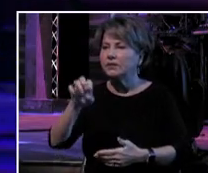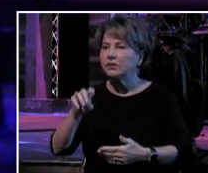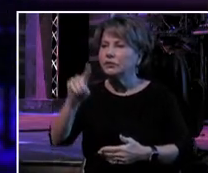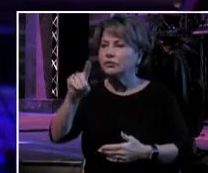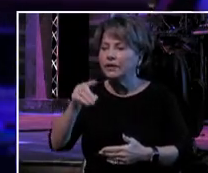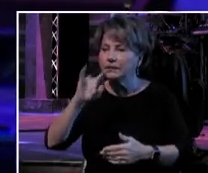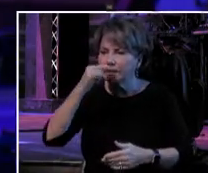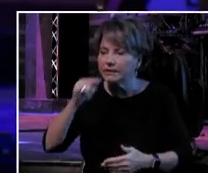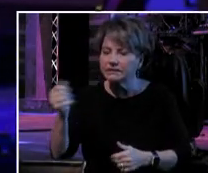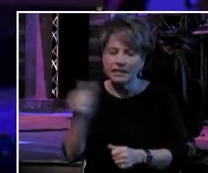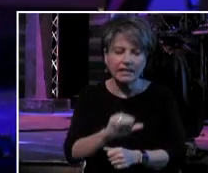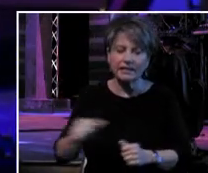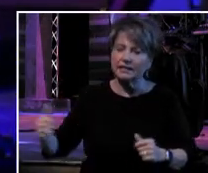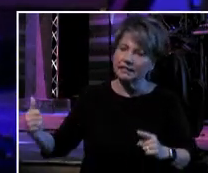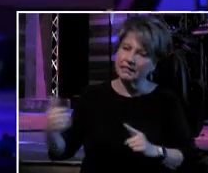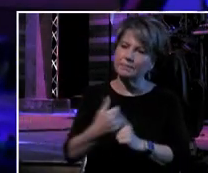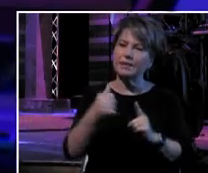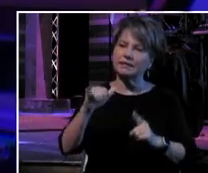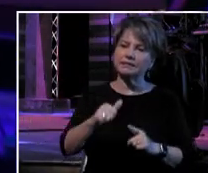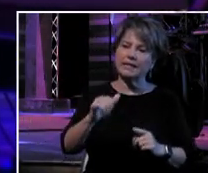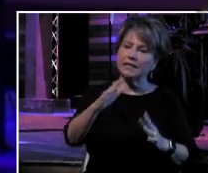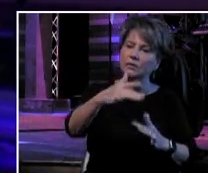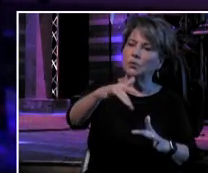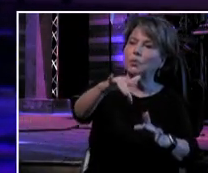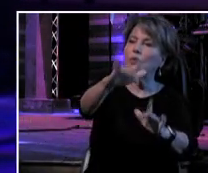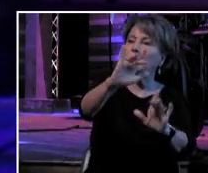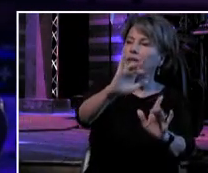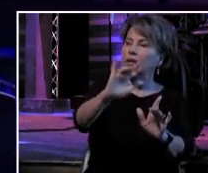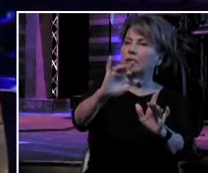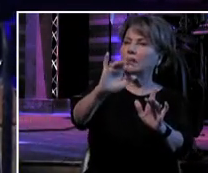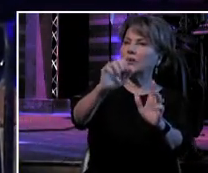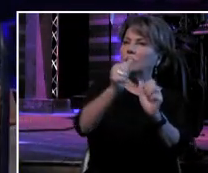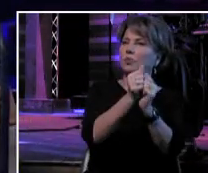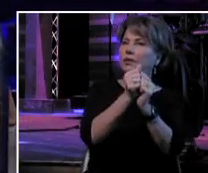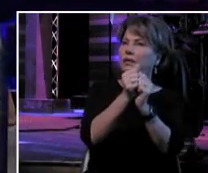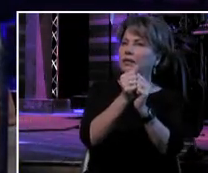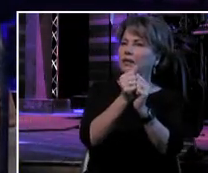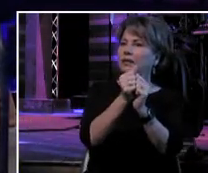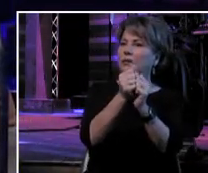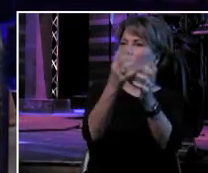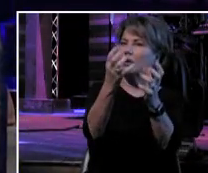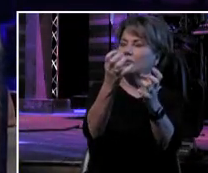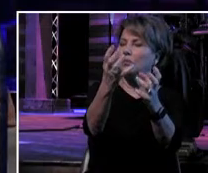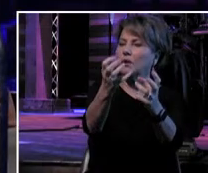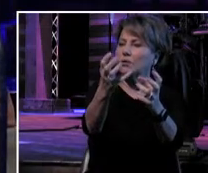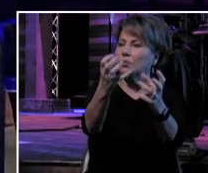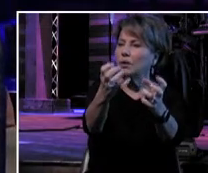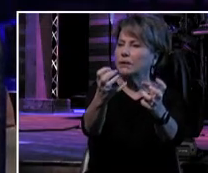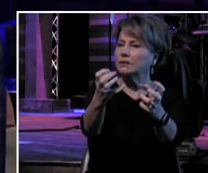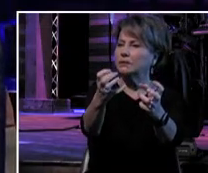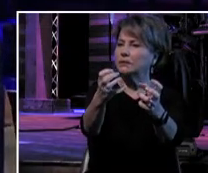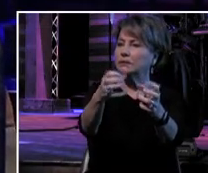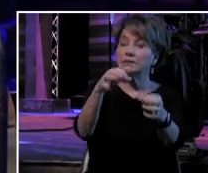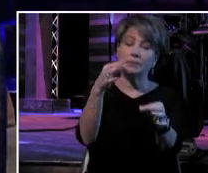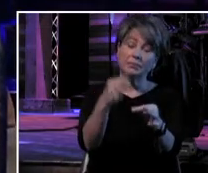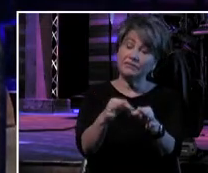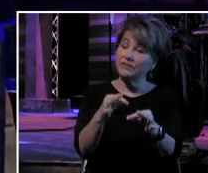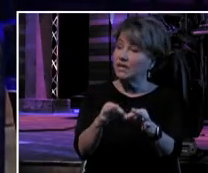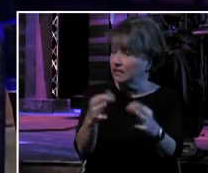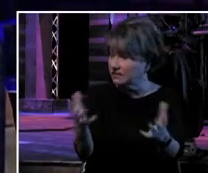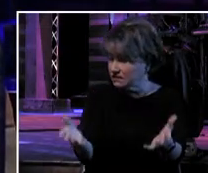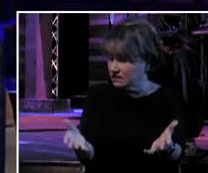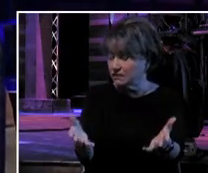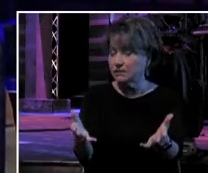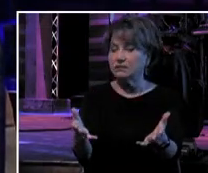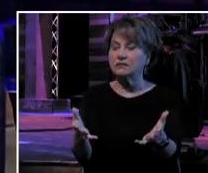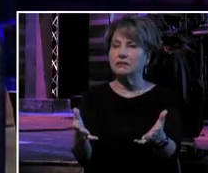that impacts that route, anything that gets in the way of up and to the right in our financial future